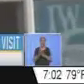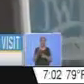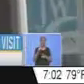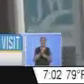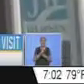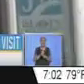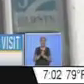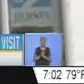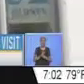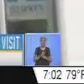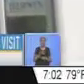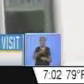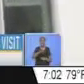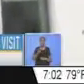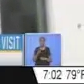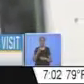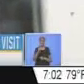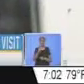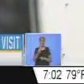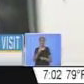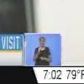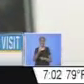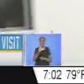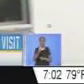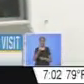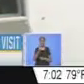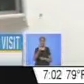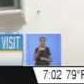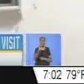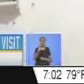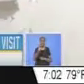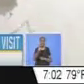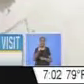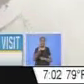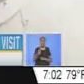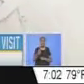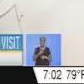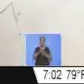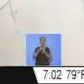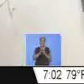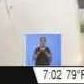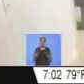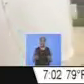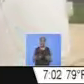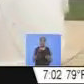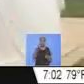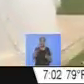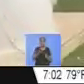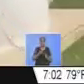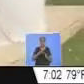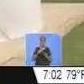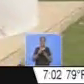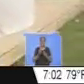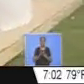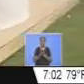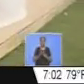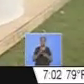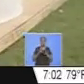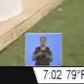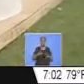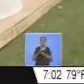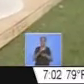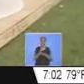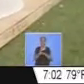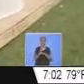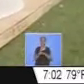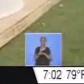remaining 125 domes will be made available for local residents in Abaco who are